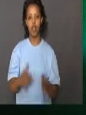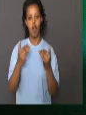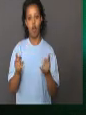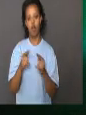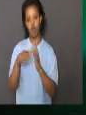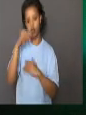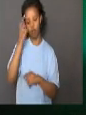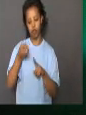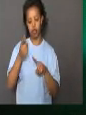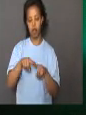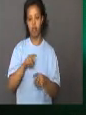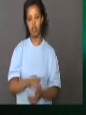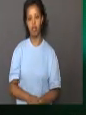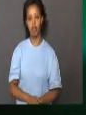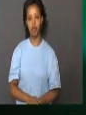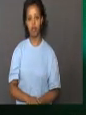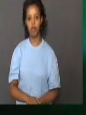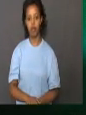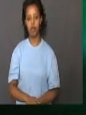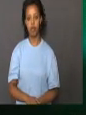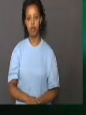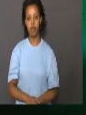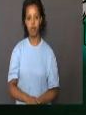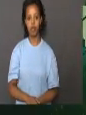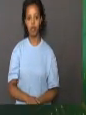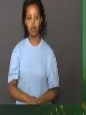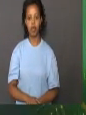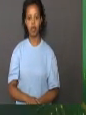Let's get back to our lesson.